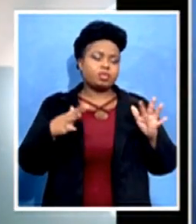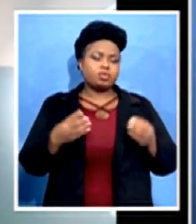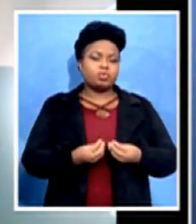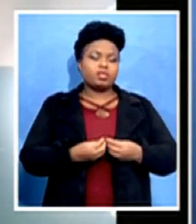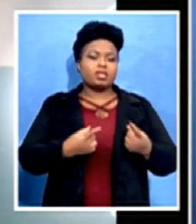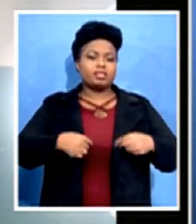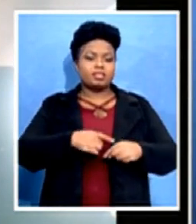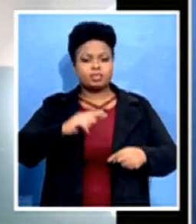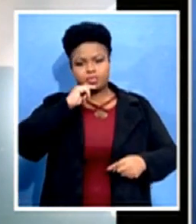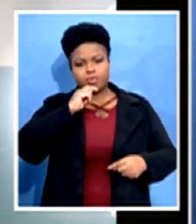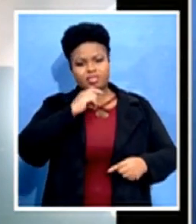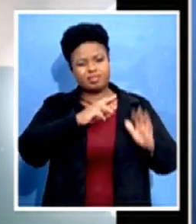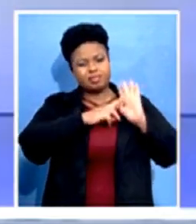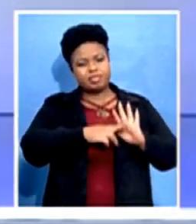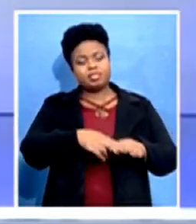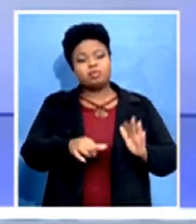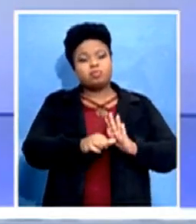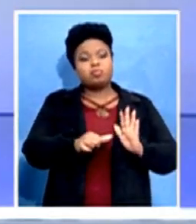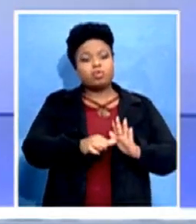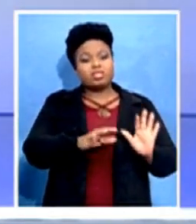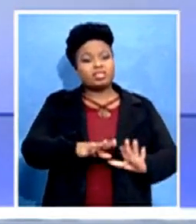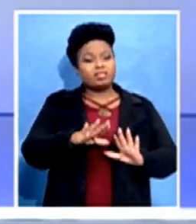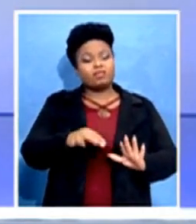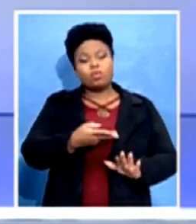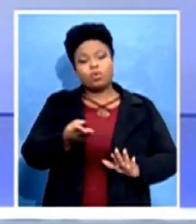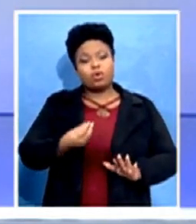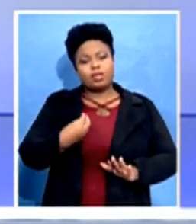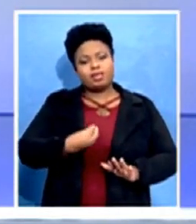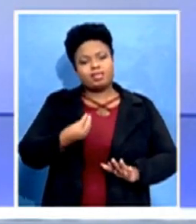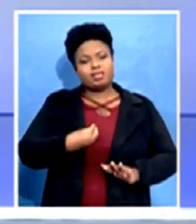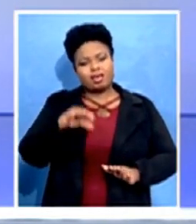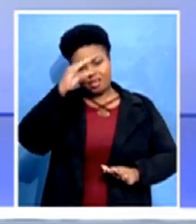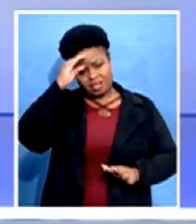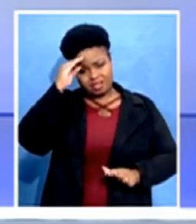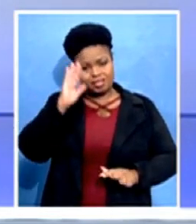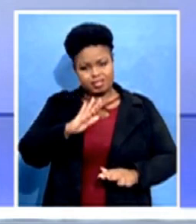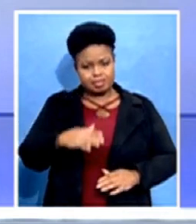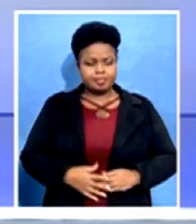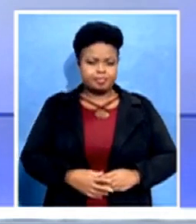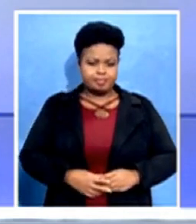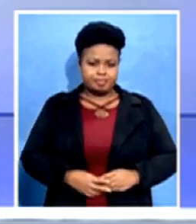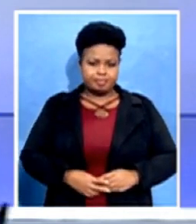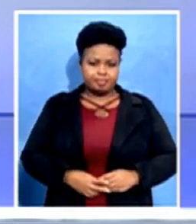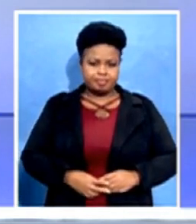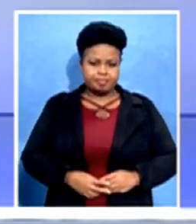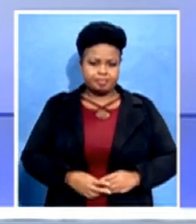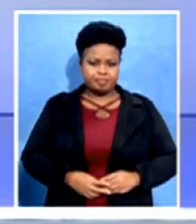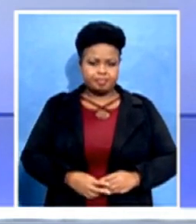important demographic within the health sector, young nurses. We hope to continue to talk to him